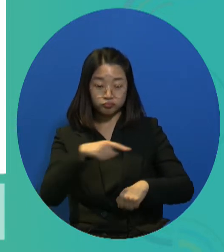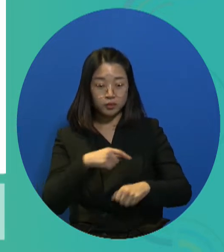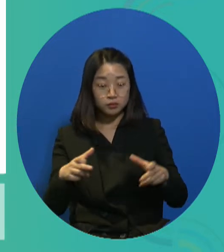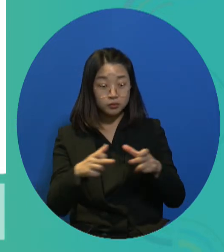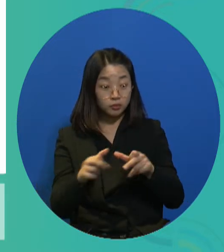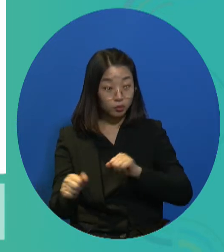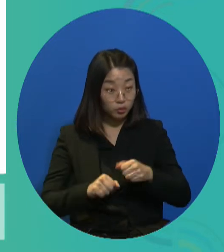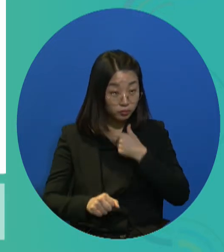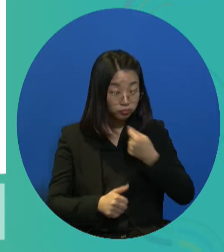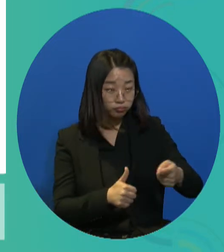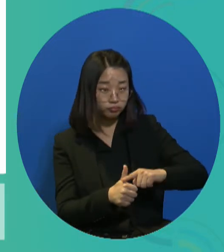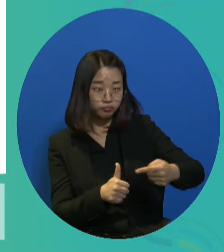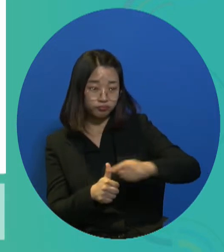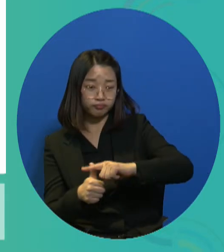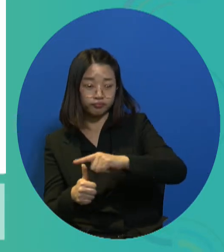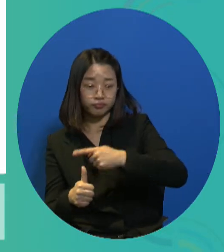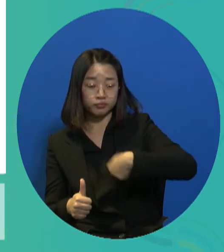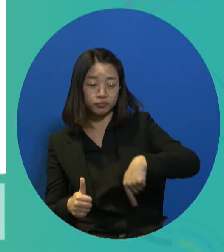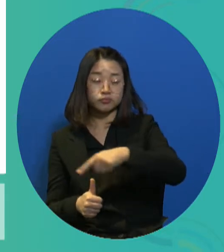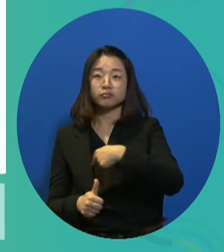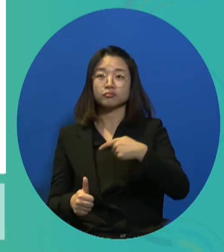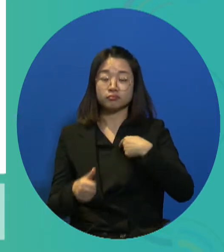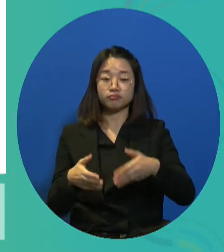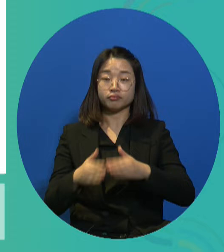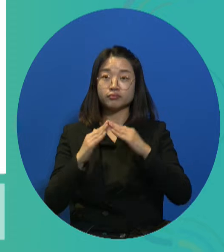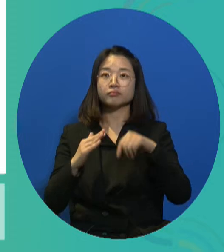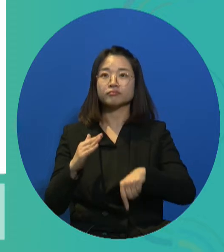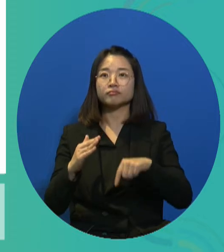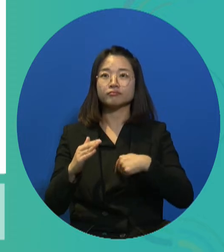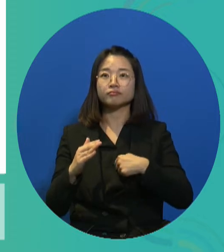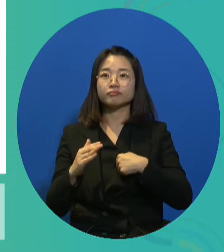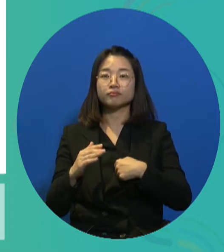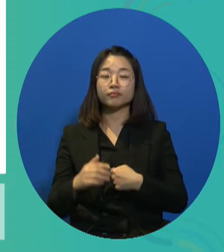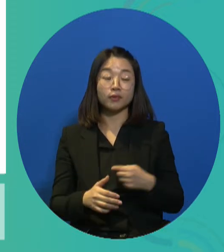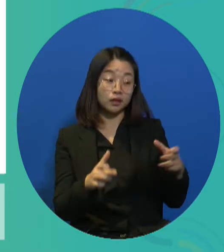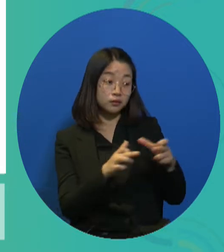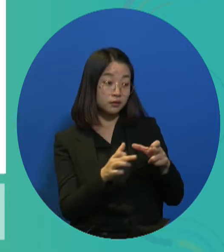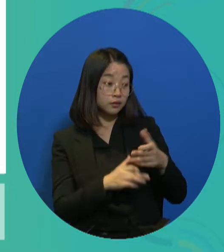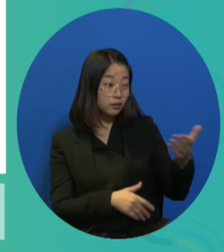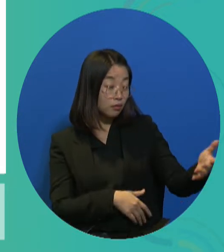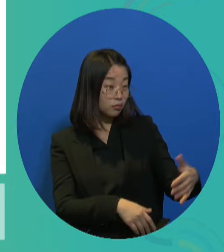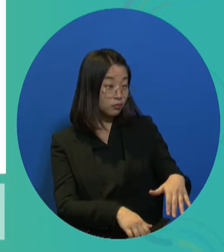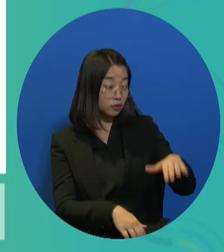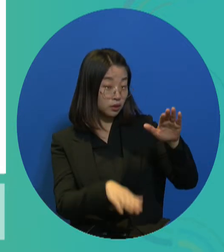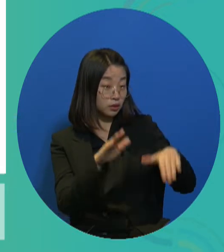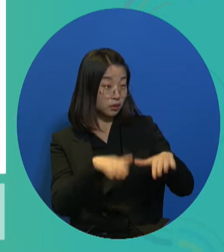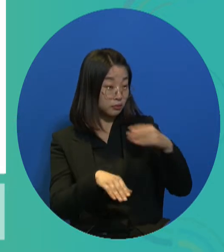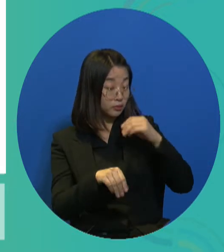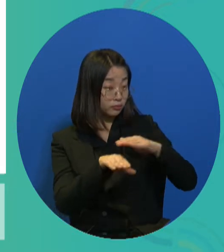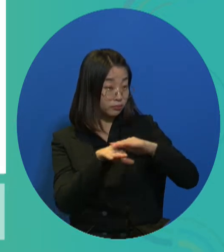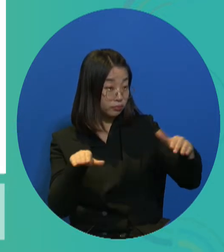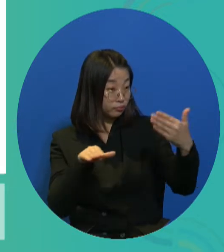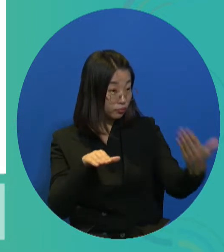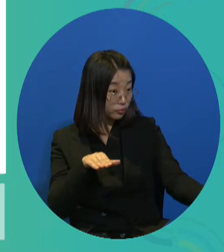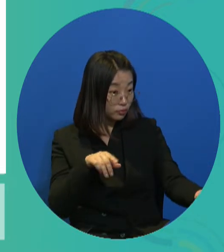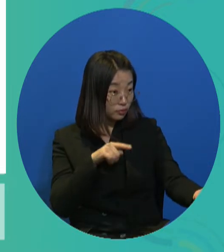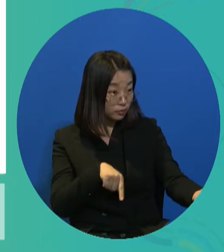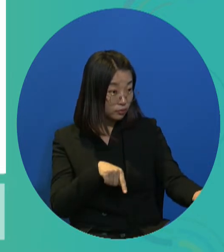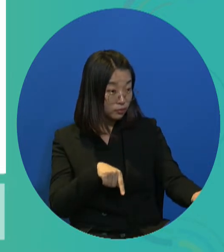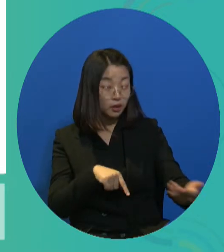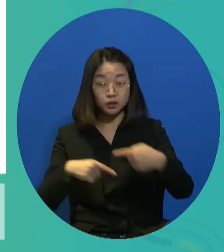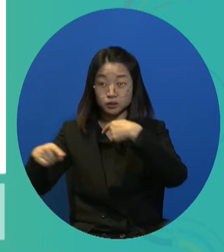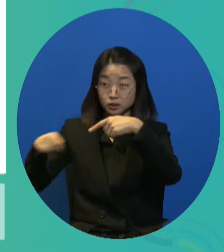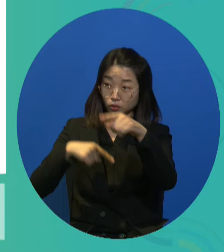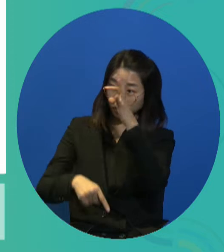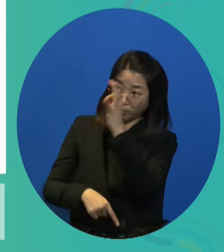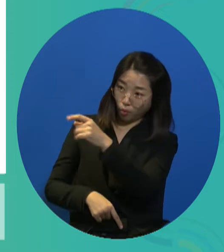situation that happened from 2010 onwards, that's disproportionately, adversely